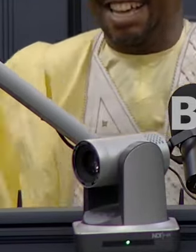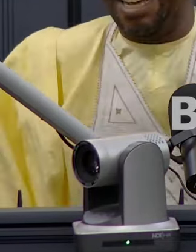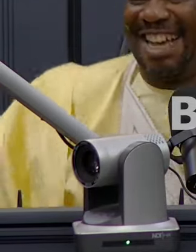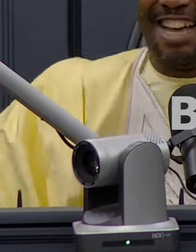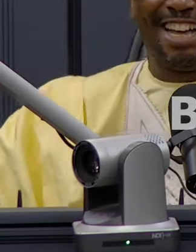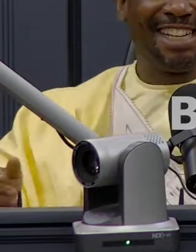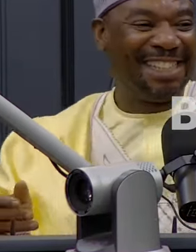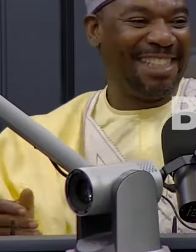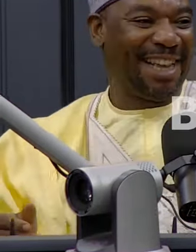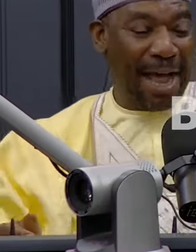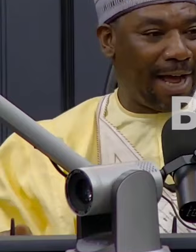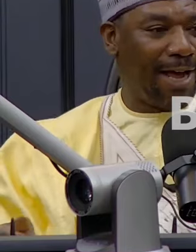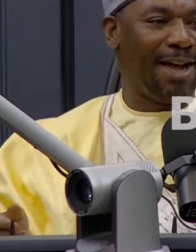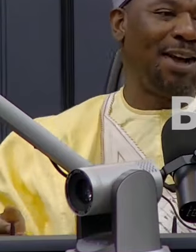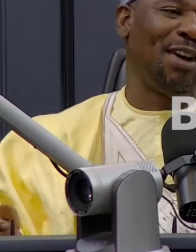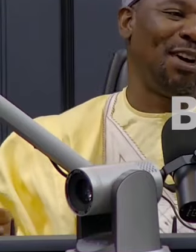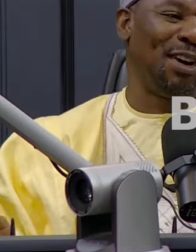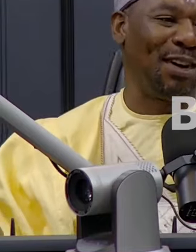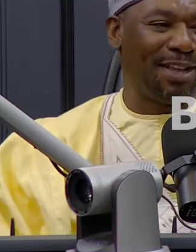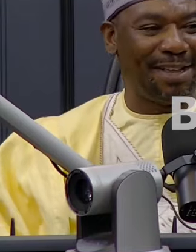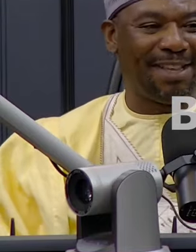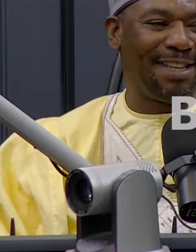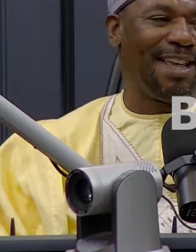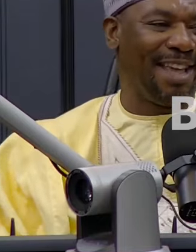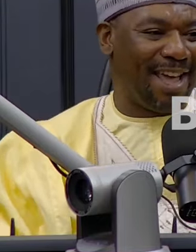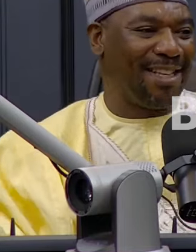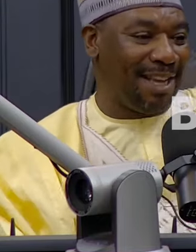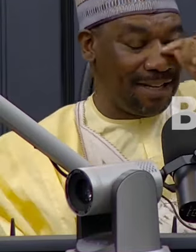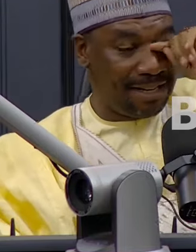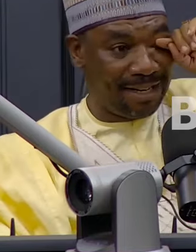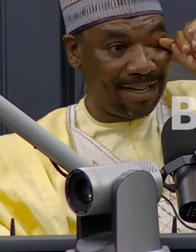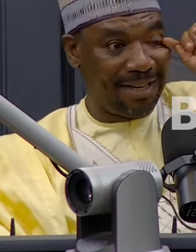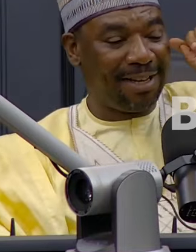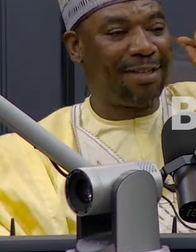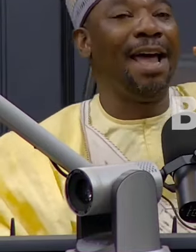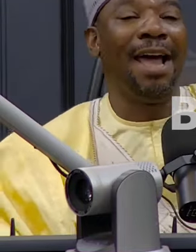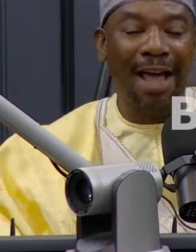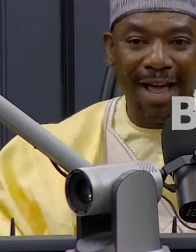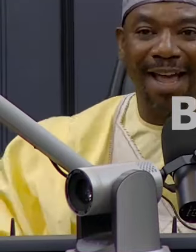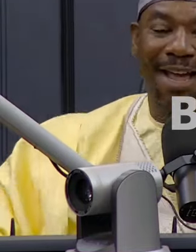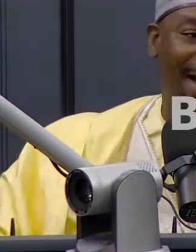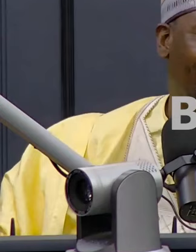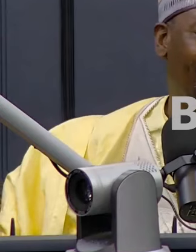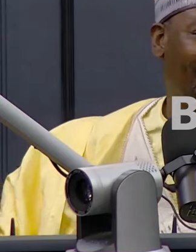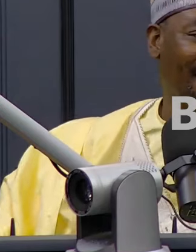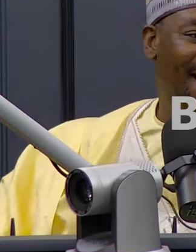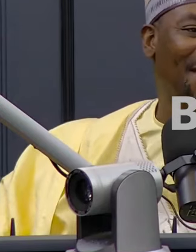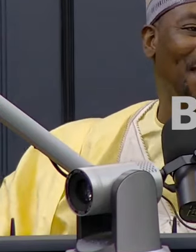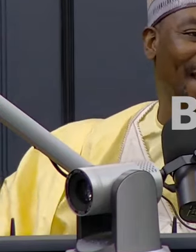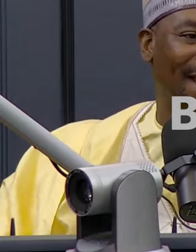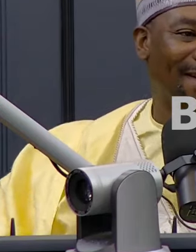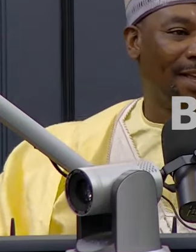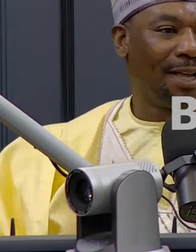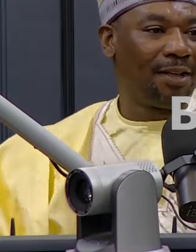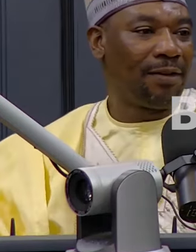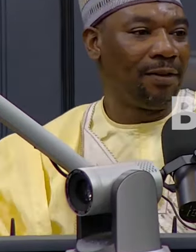you too much. You know me, oh, they make you they talk this thing like this. Yes, yes. Thank you, Jere. Yeah. God will bless you.